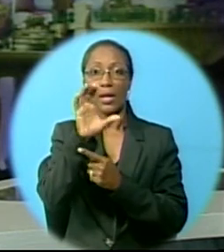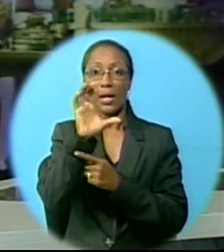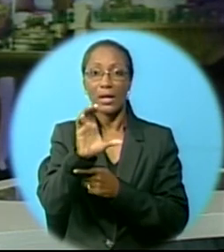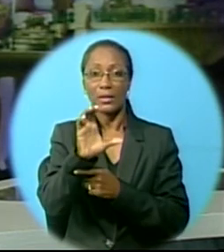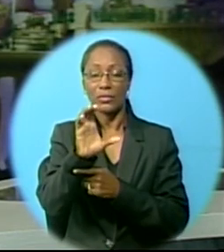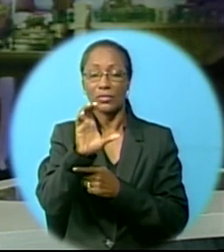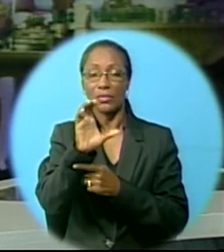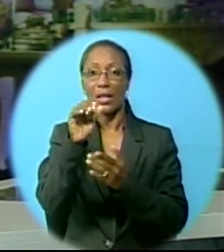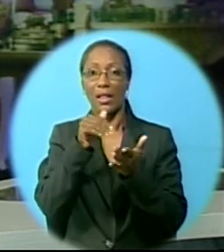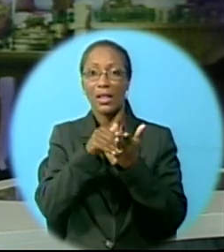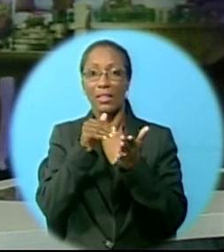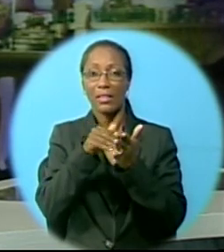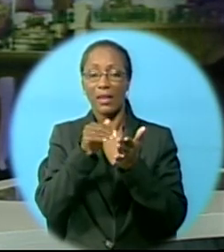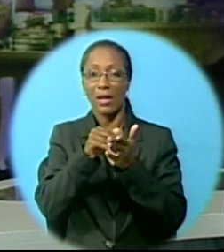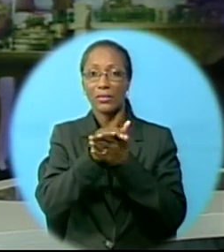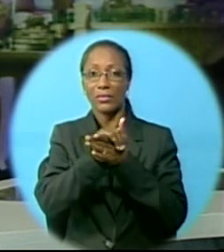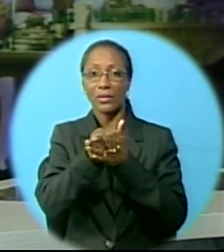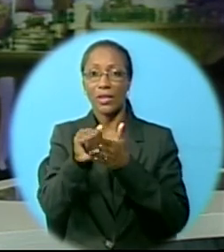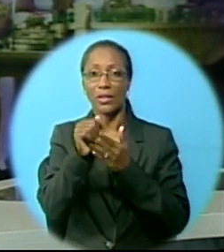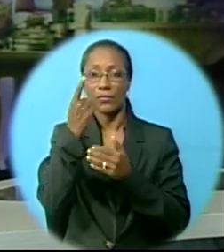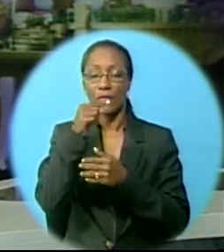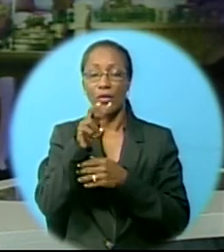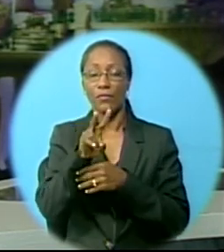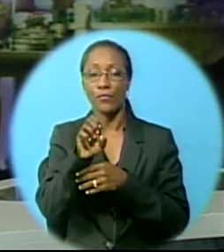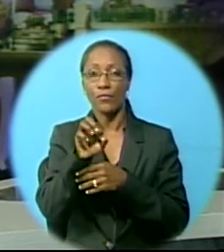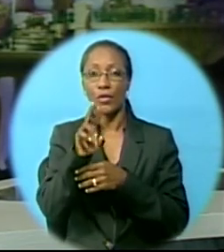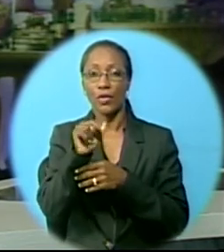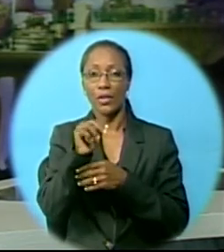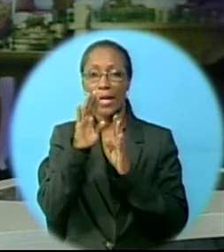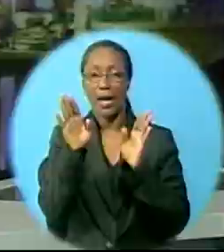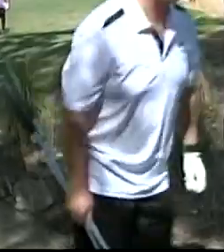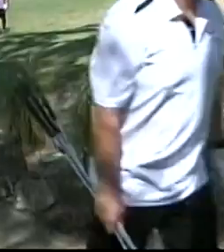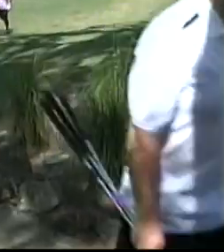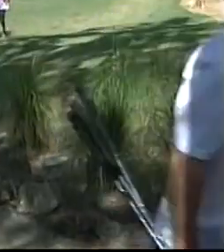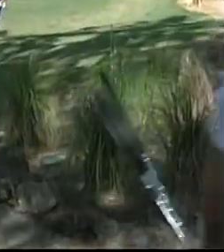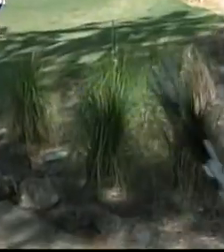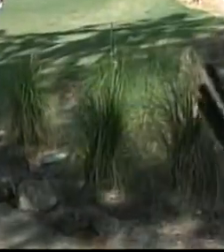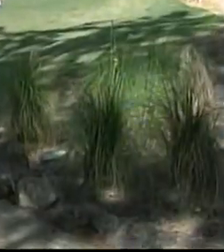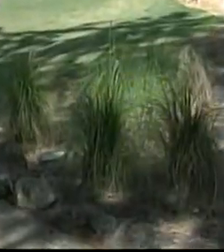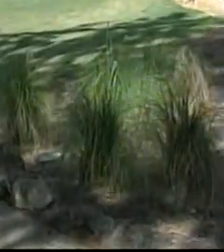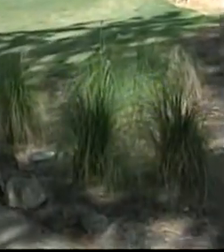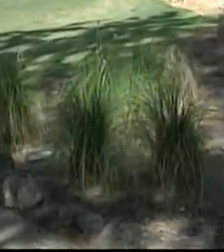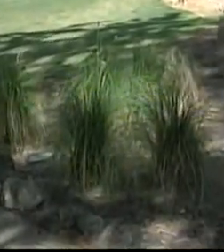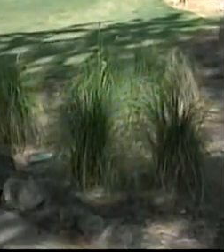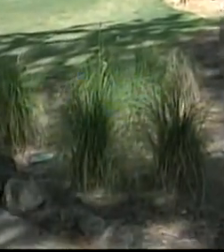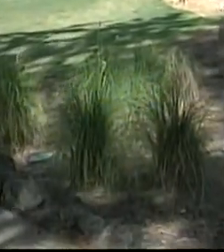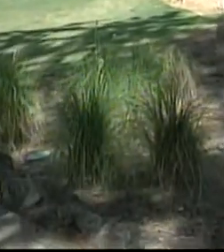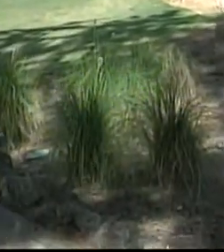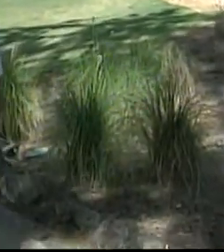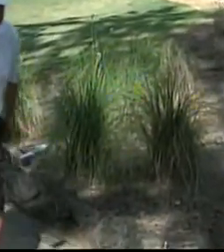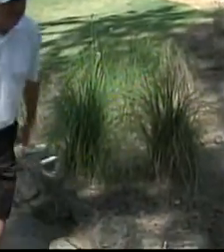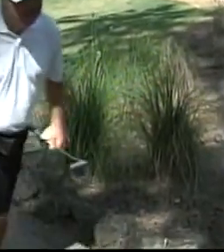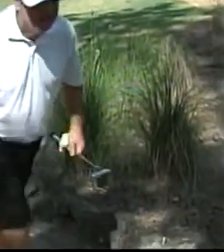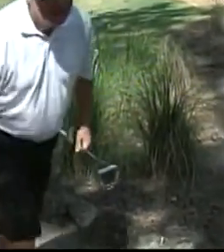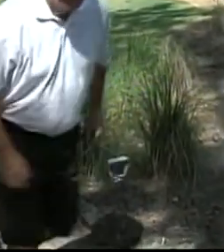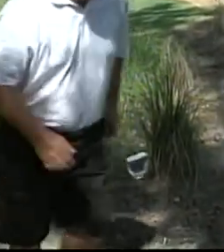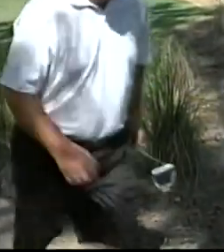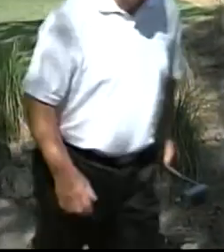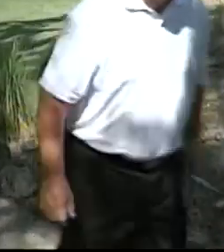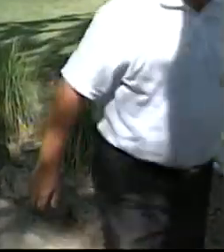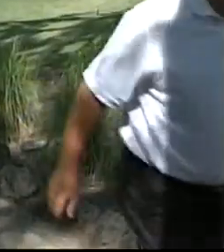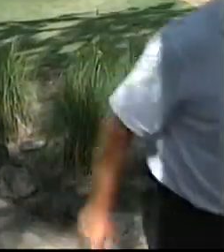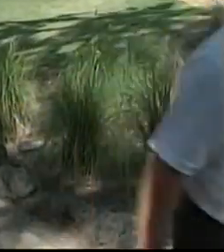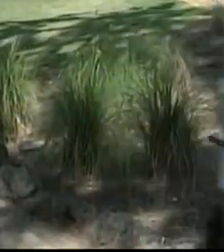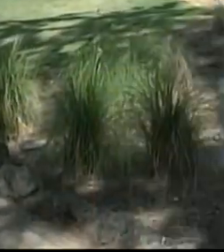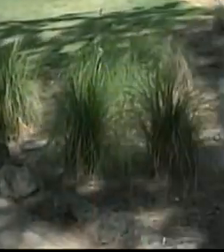Verdon House, the rehabilitation center in St. John. A total of 72 golfers took to the challenging